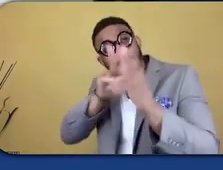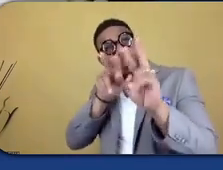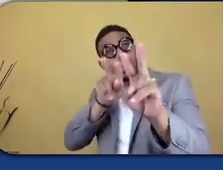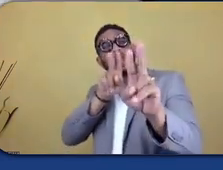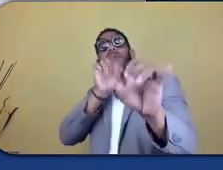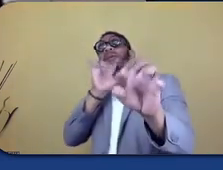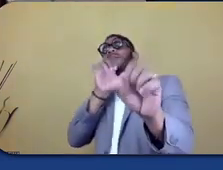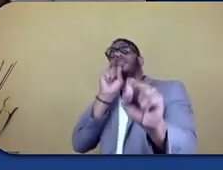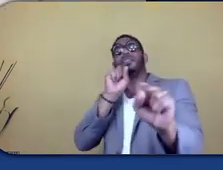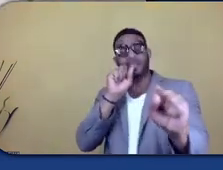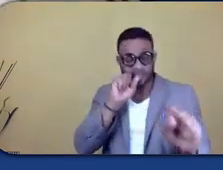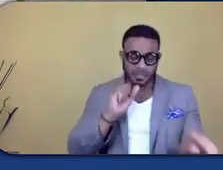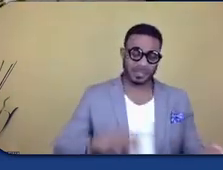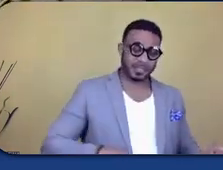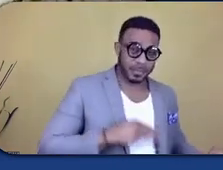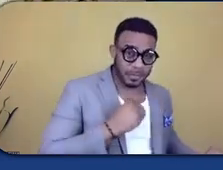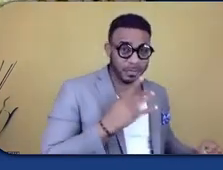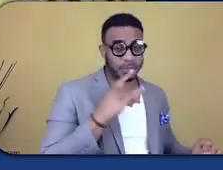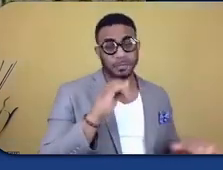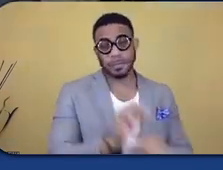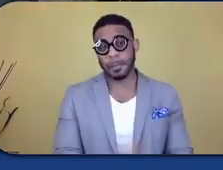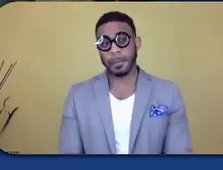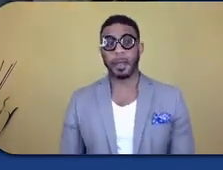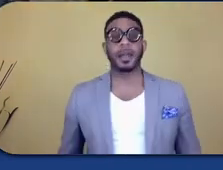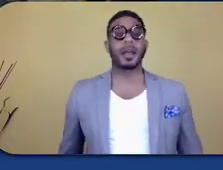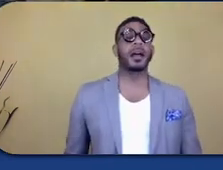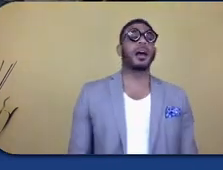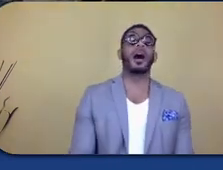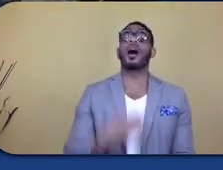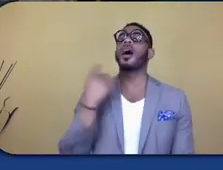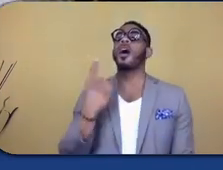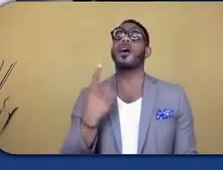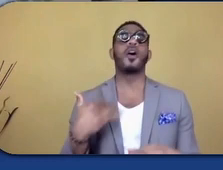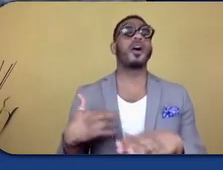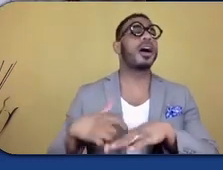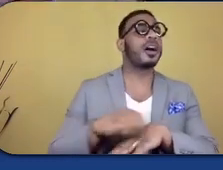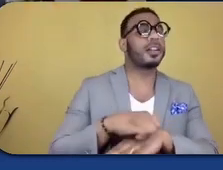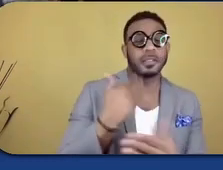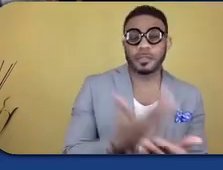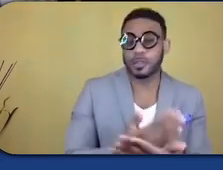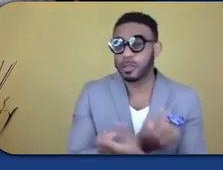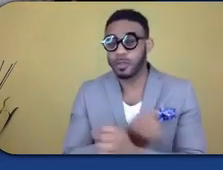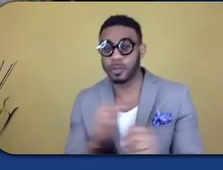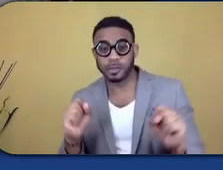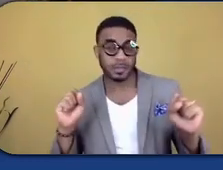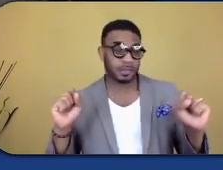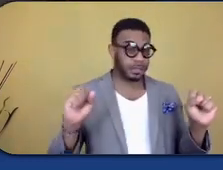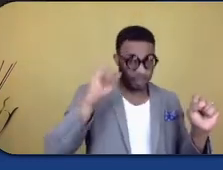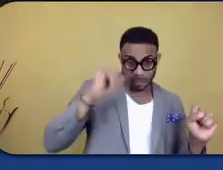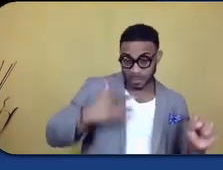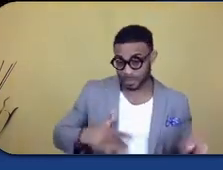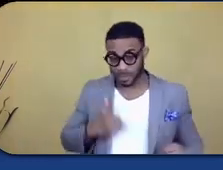this can happen. All this can happen. If you build a school for them to learn.